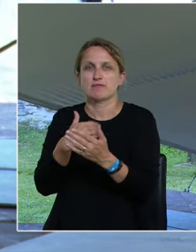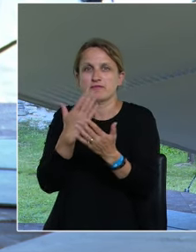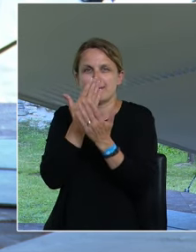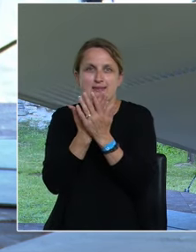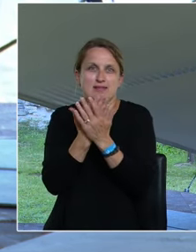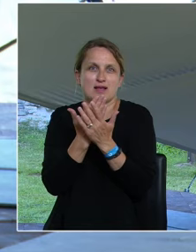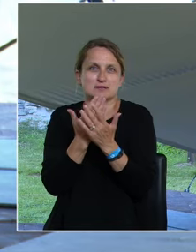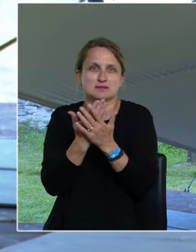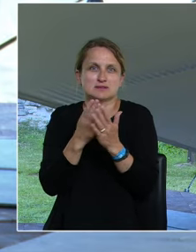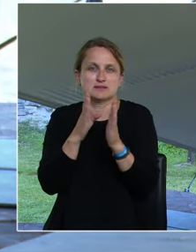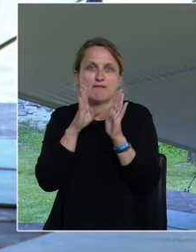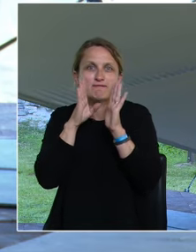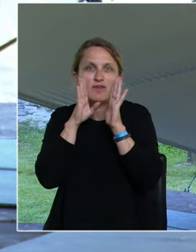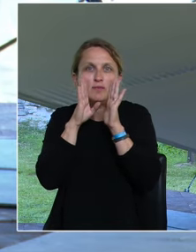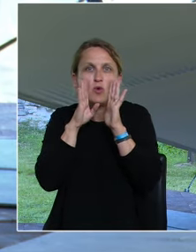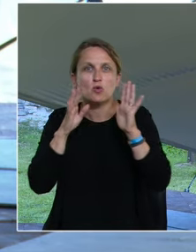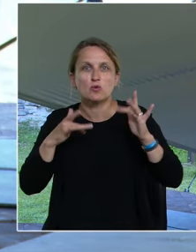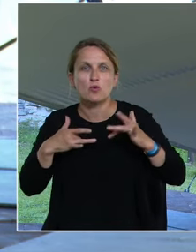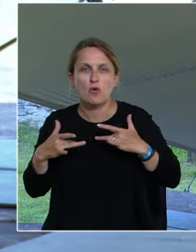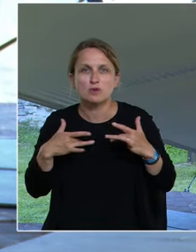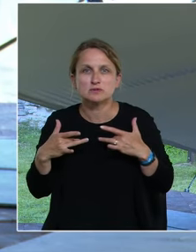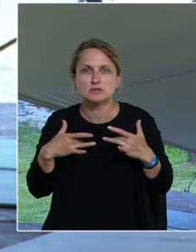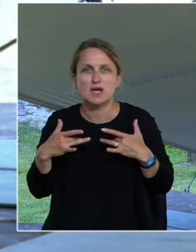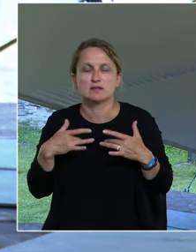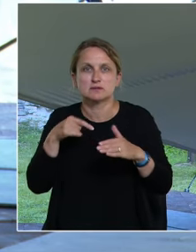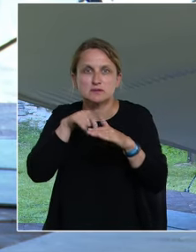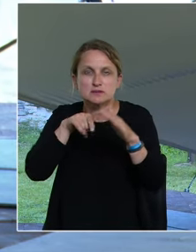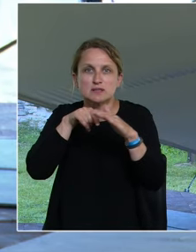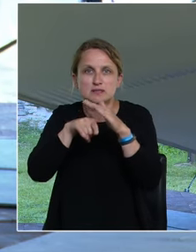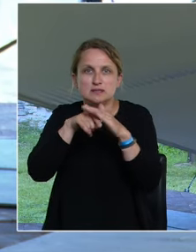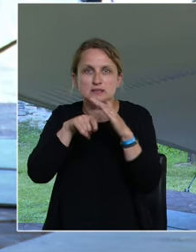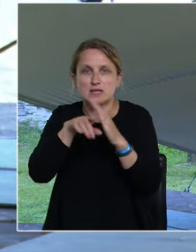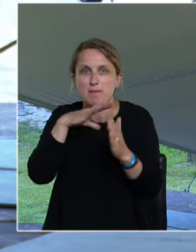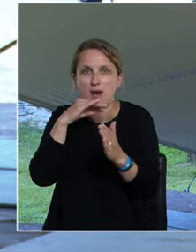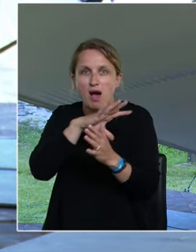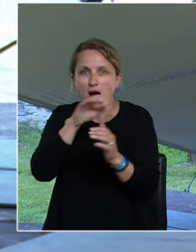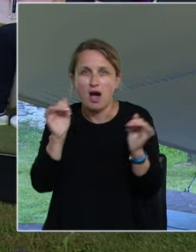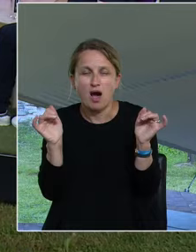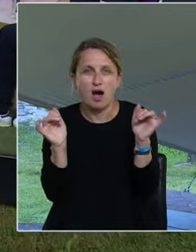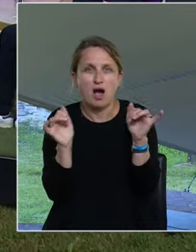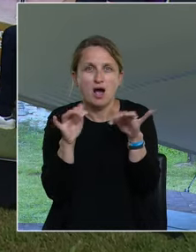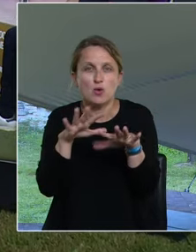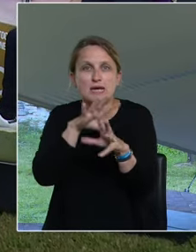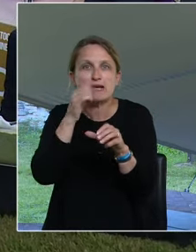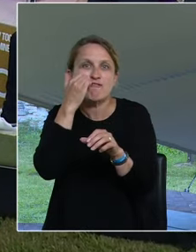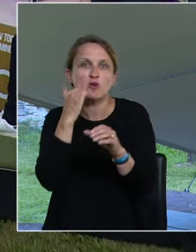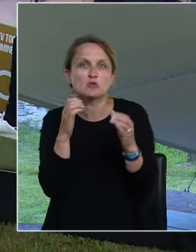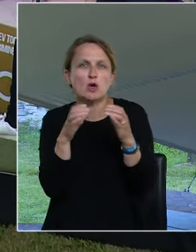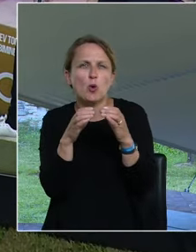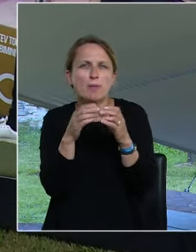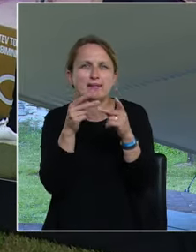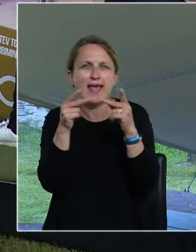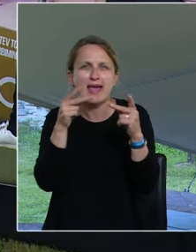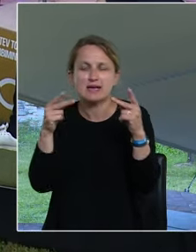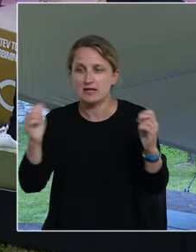instance, in the metaverse, everyone is just chucked into a lobby and you're suddenly all of a sudden there. And you have all different age groups